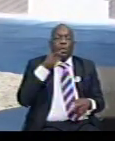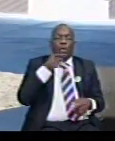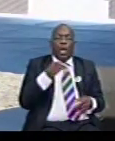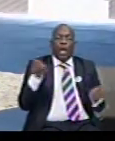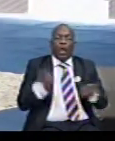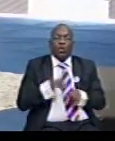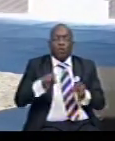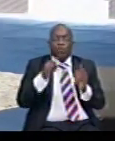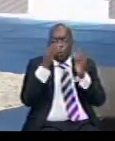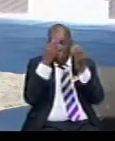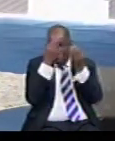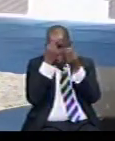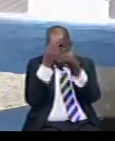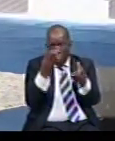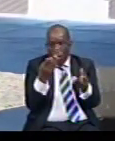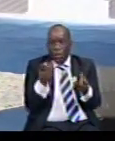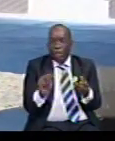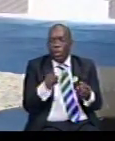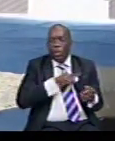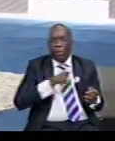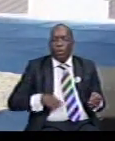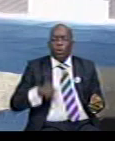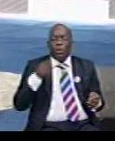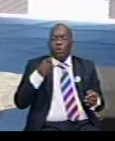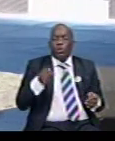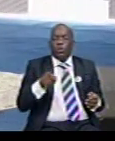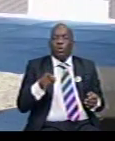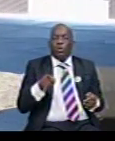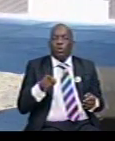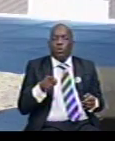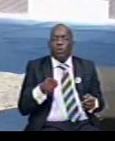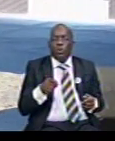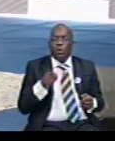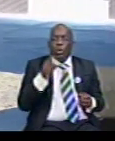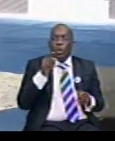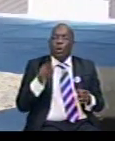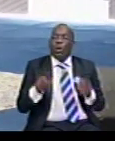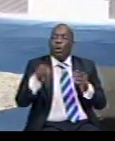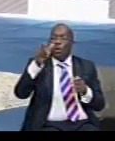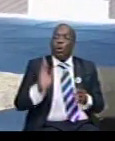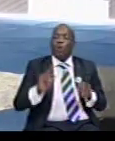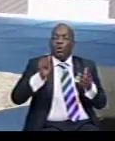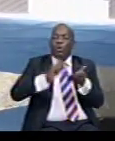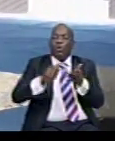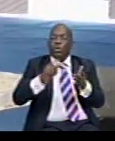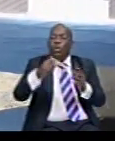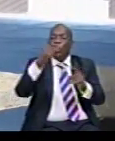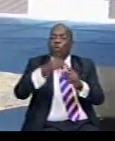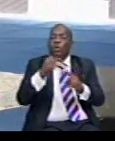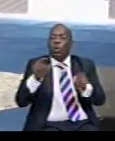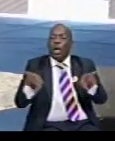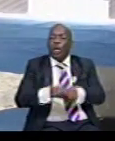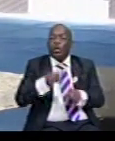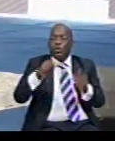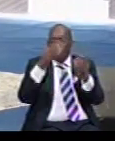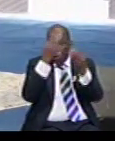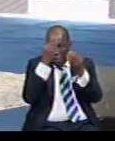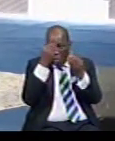I'm not the originator of the word. God is the originator of the word. As you obey God this